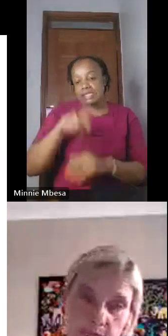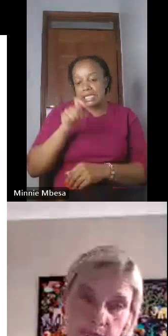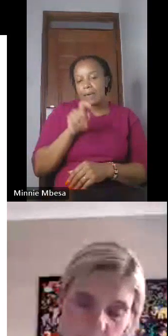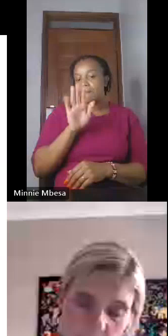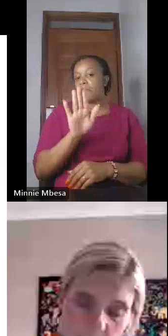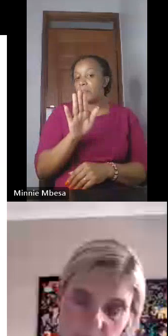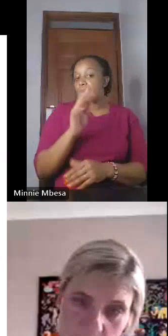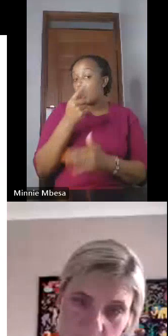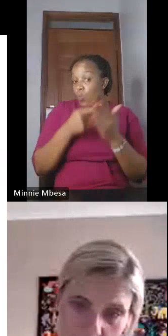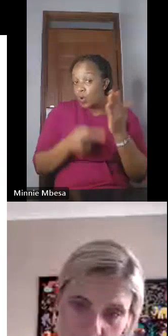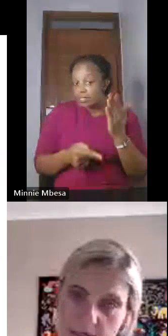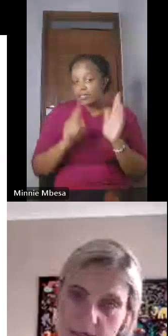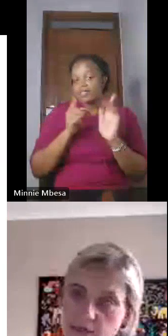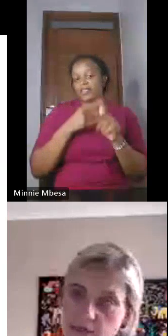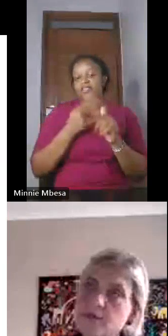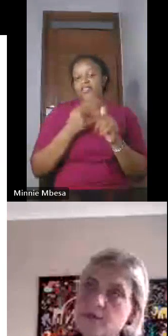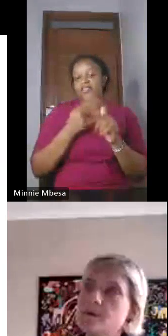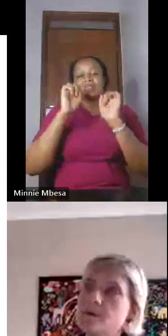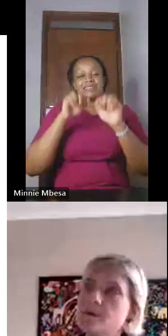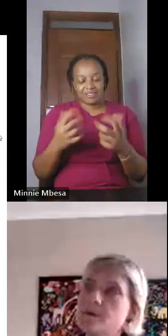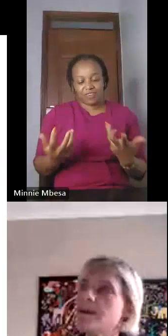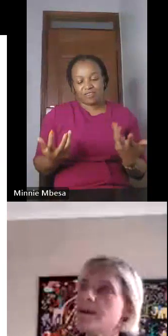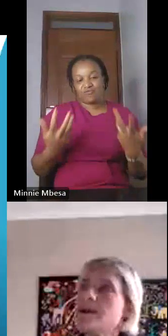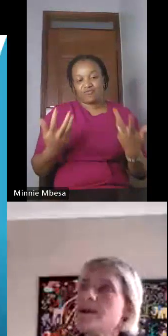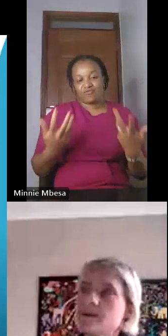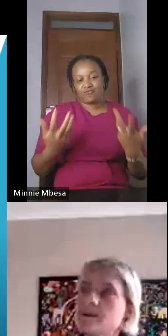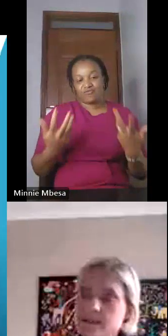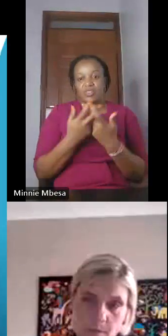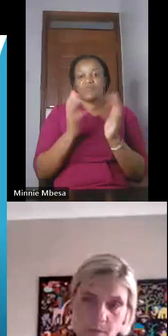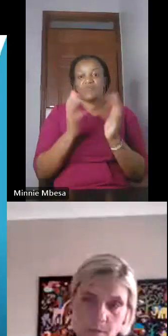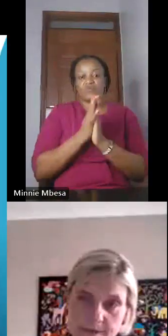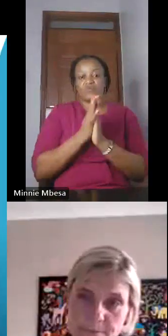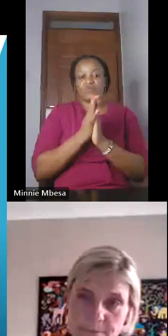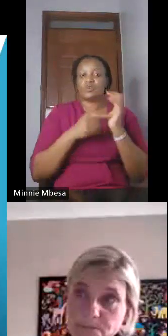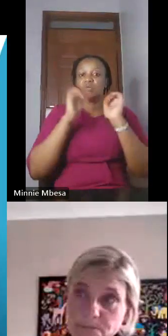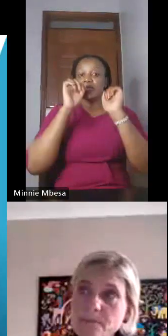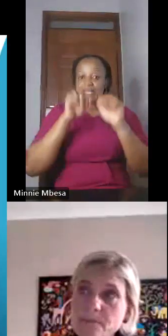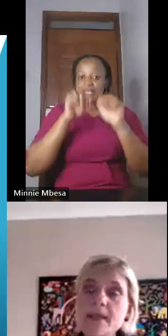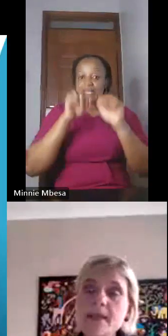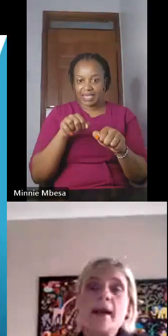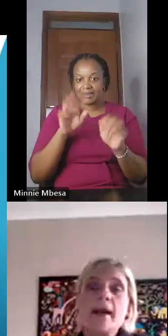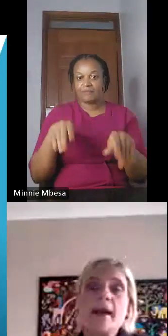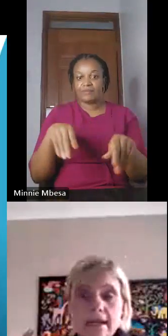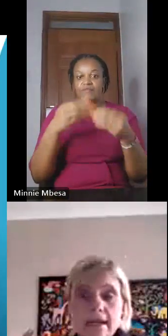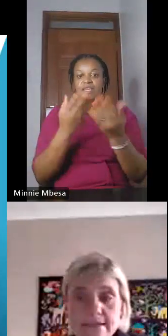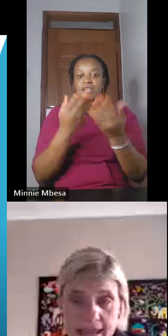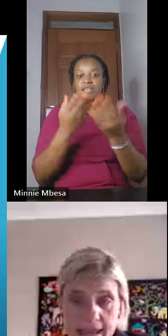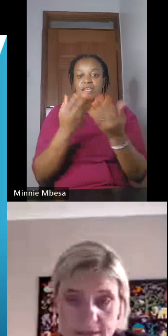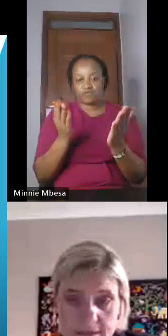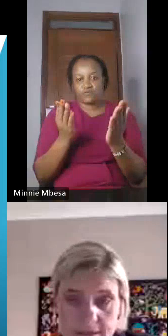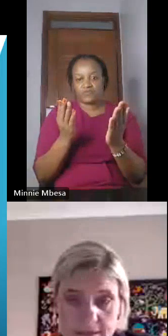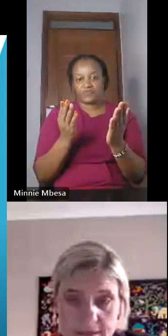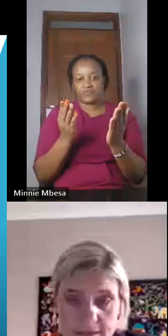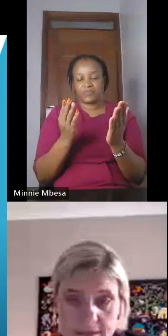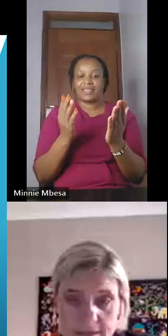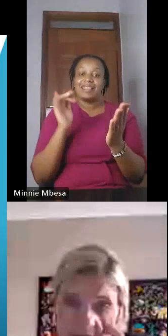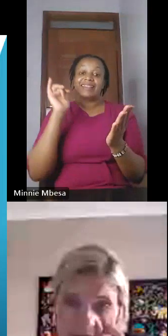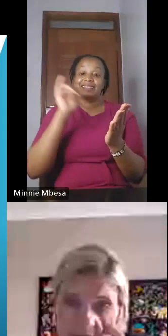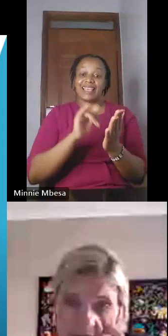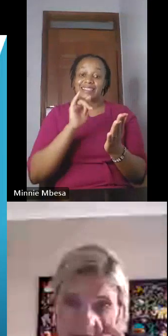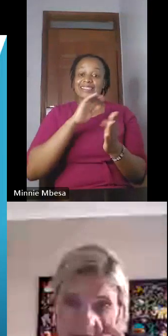can reasonably be able to provide to you as a recipient. That is the end of